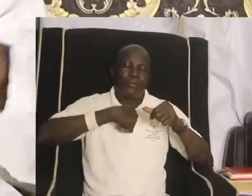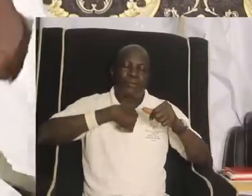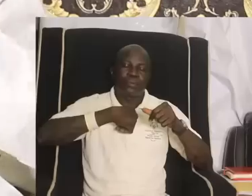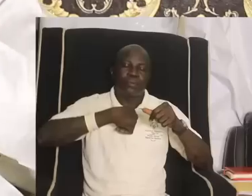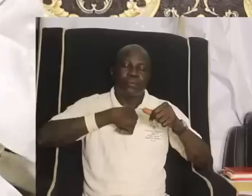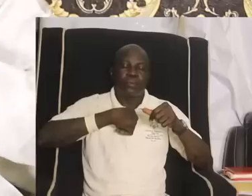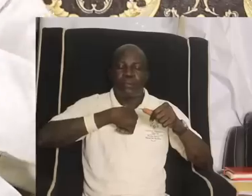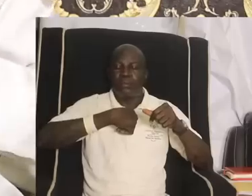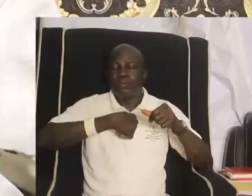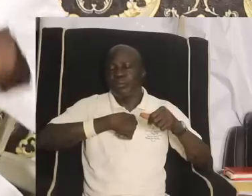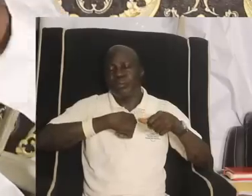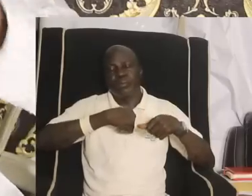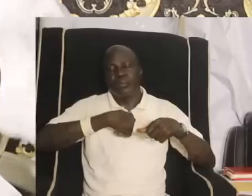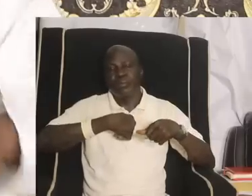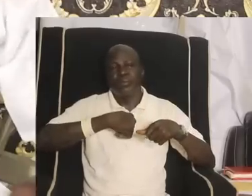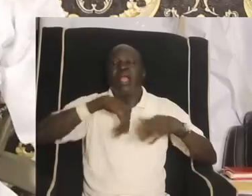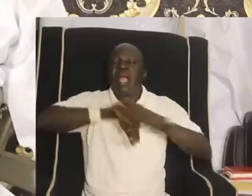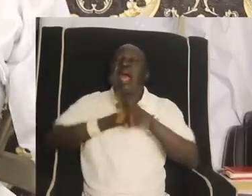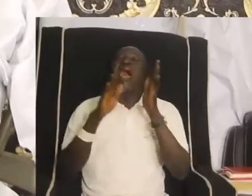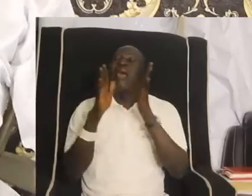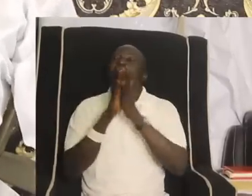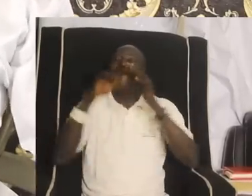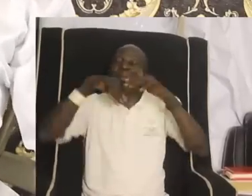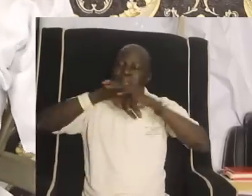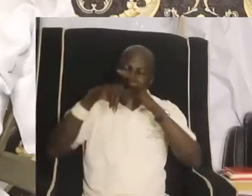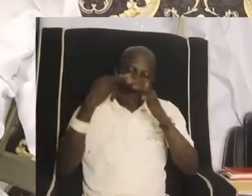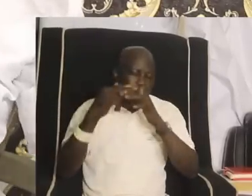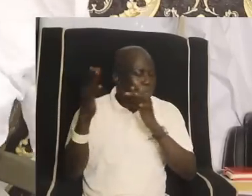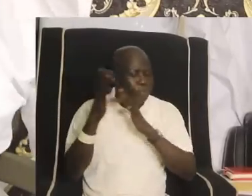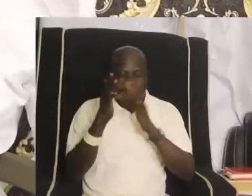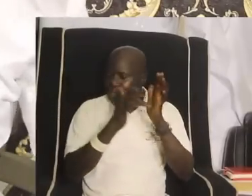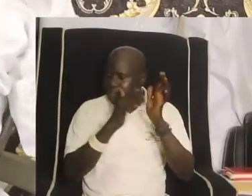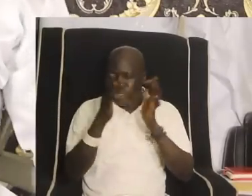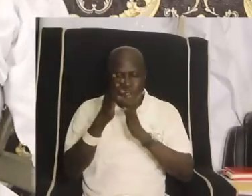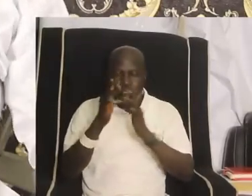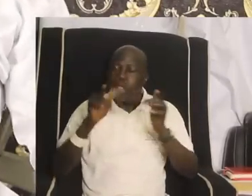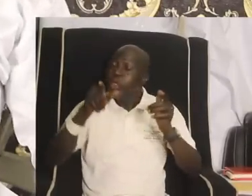I pray in the name of Jesus. You and I. We